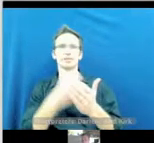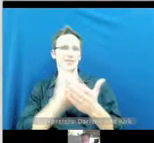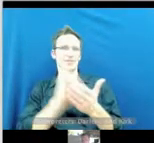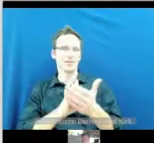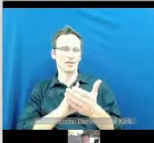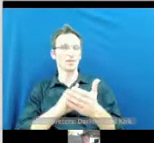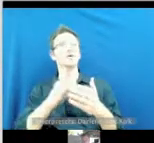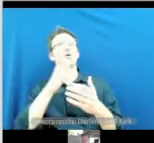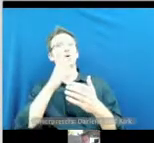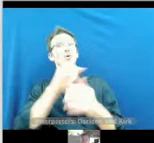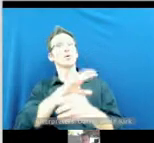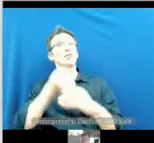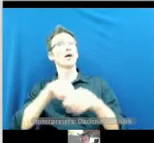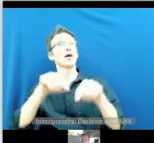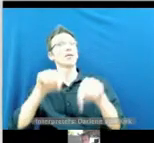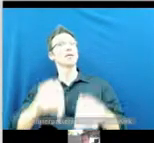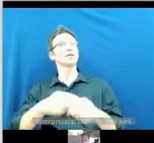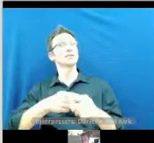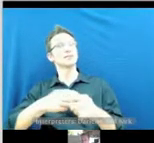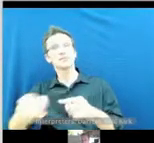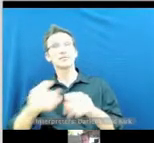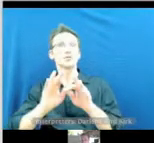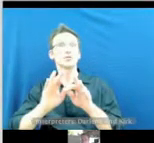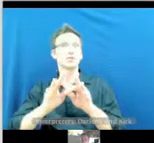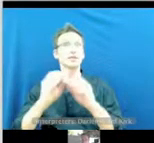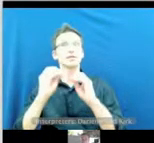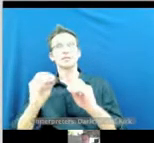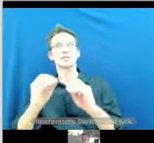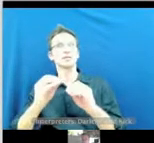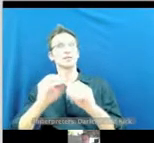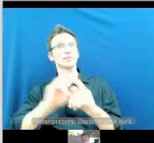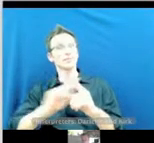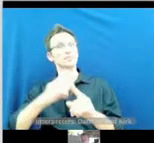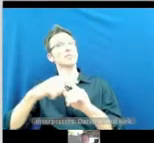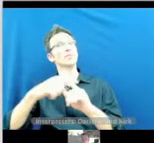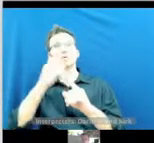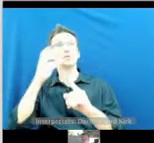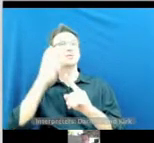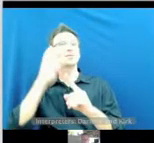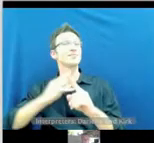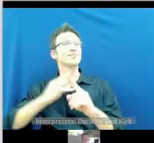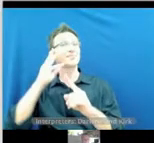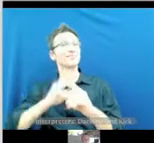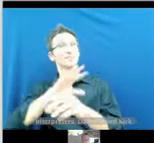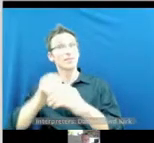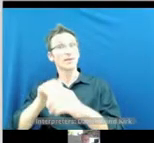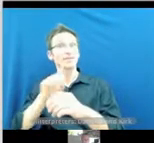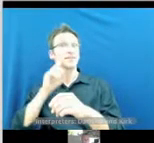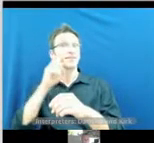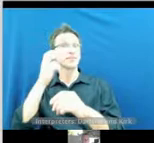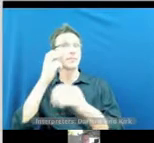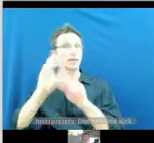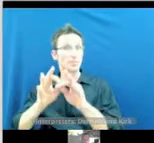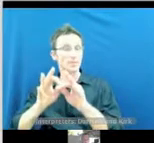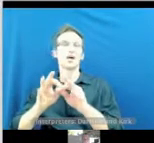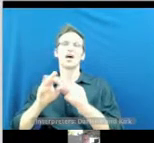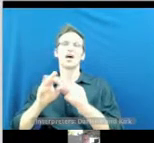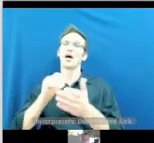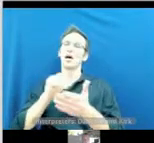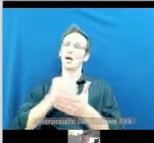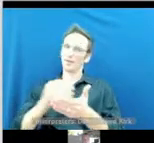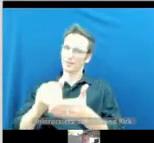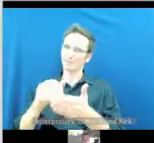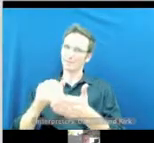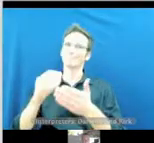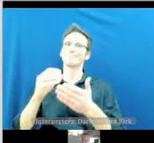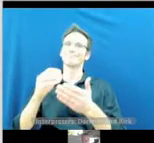and particularly have done a lot of work in deaf blindness, there's a lot of volunteering that comes up